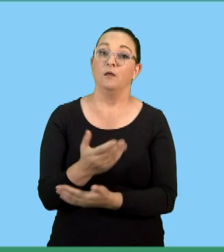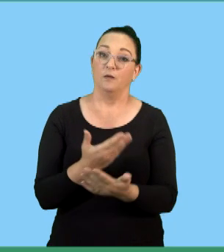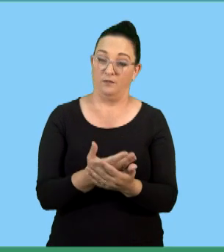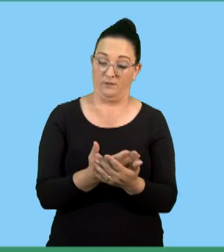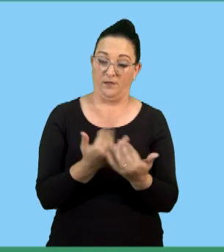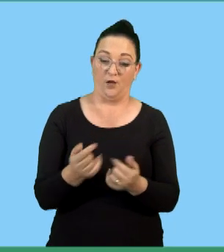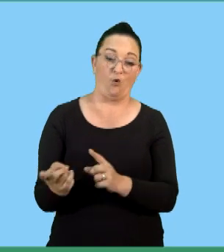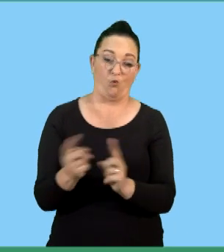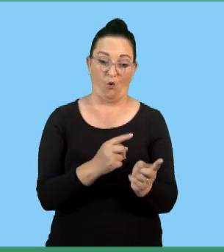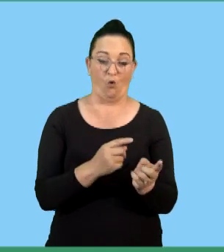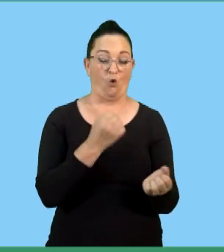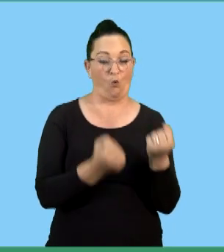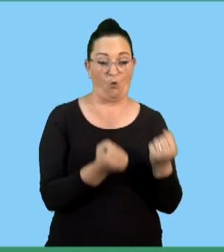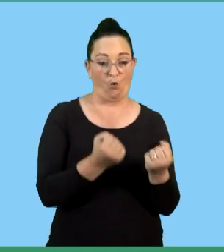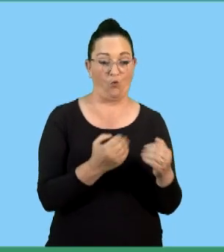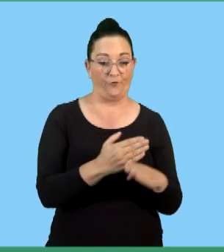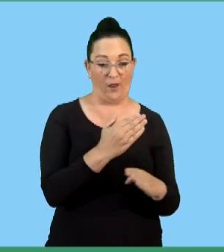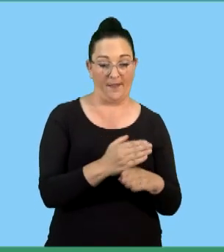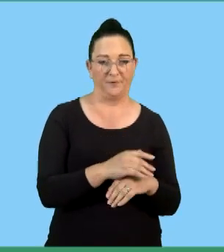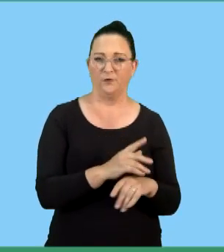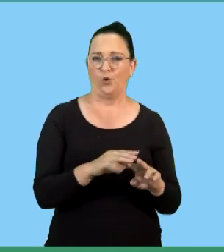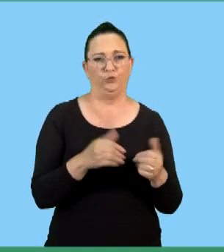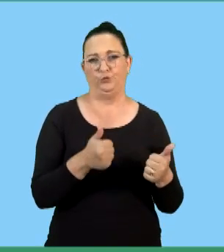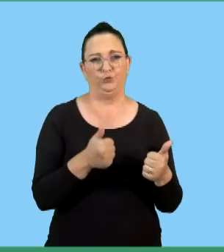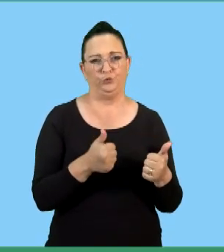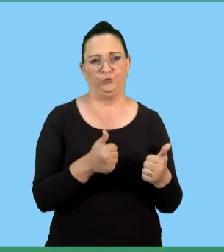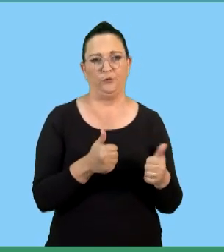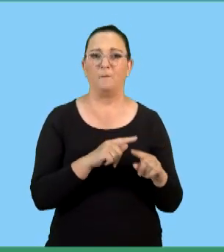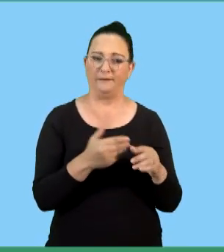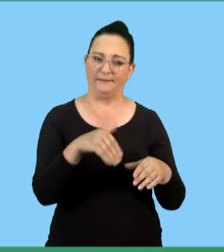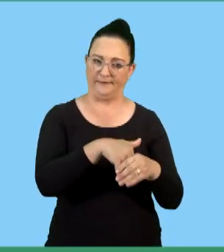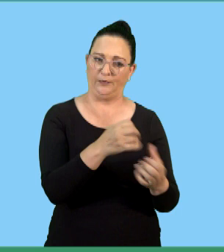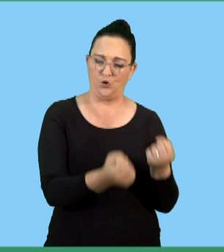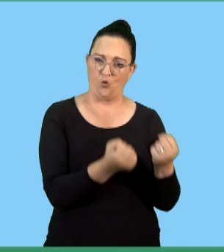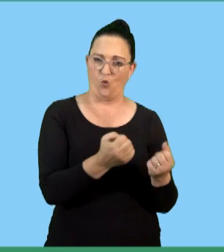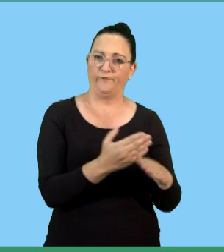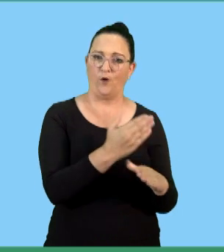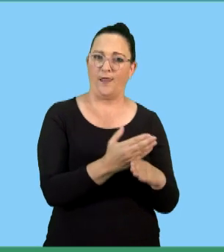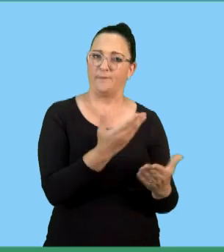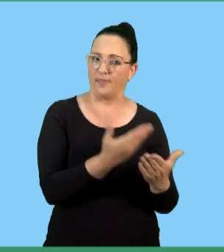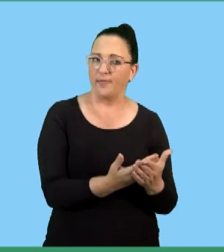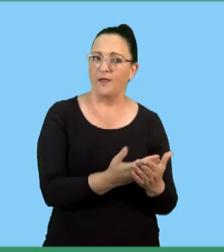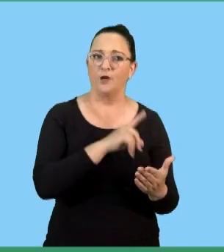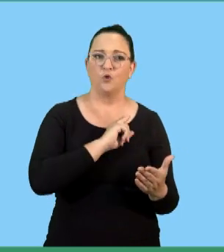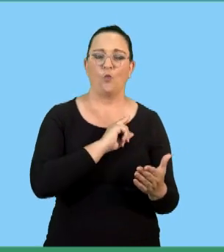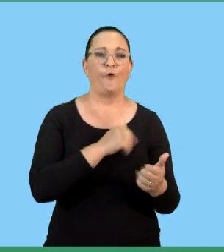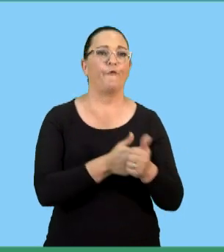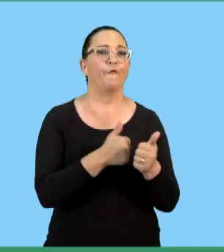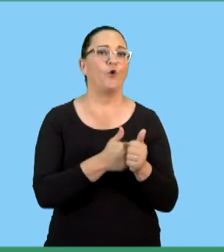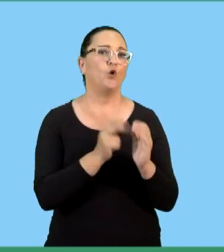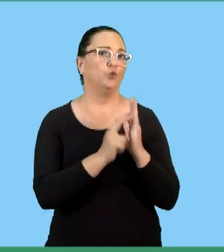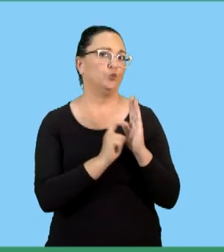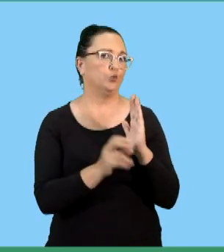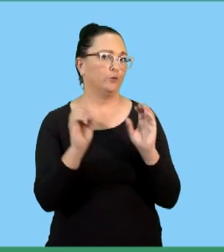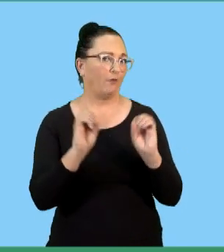is it's not good for our business. Businesses may be brought before the labor court if compliance orders are not